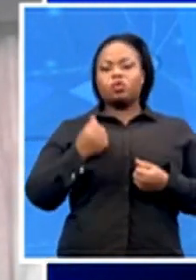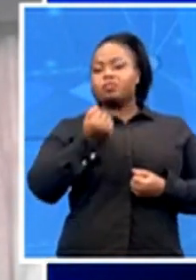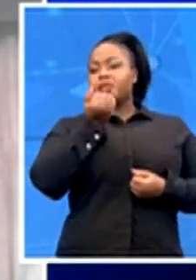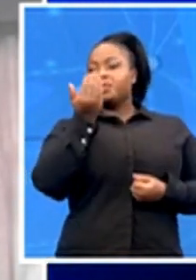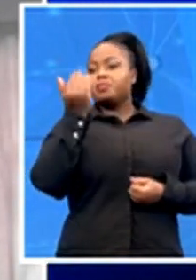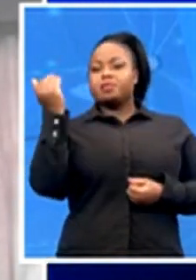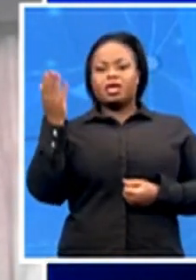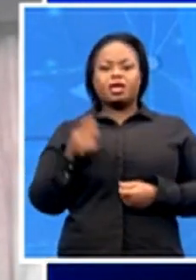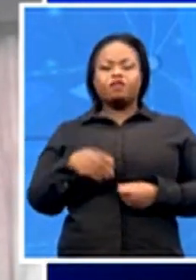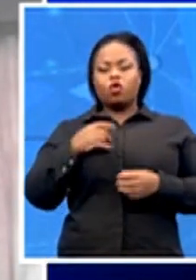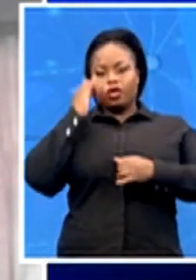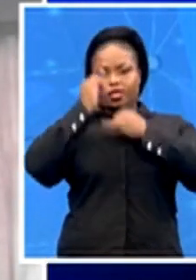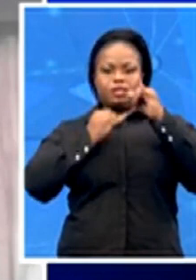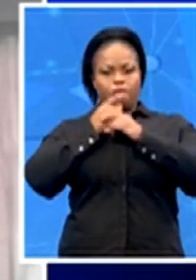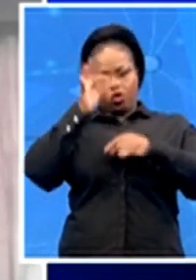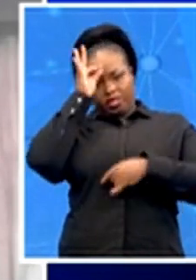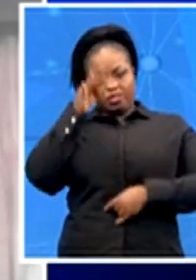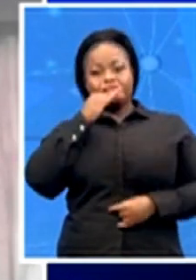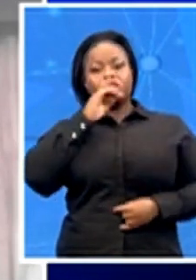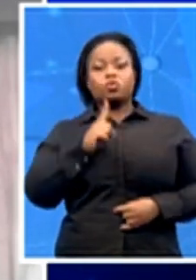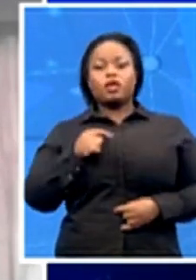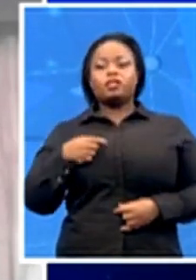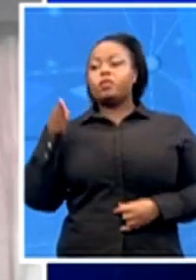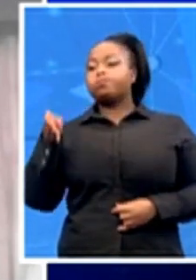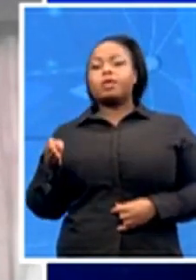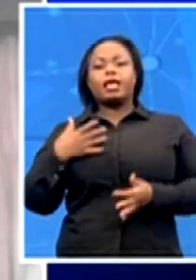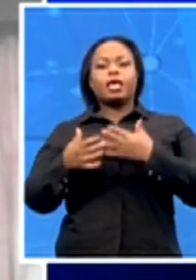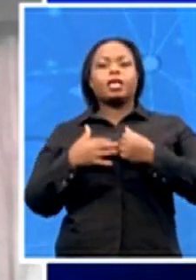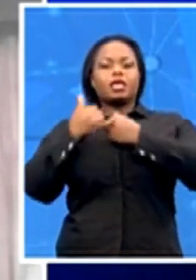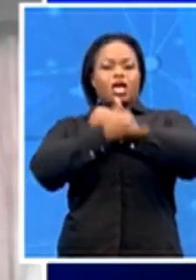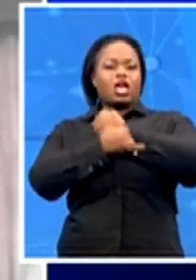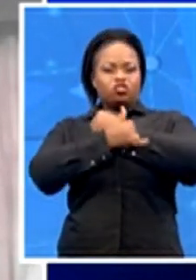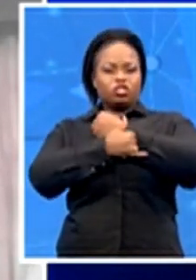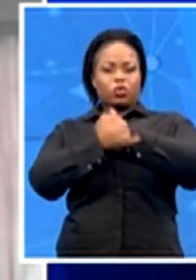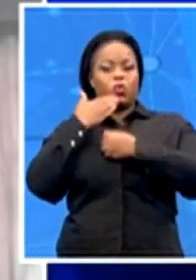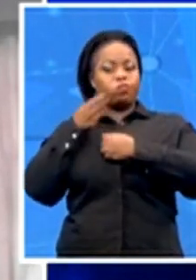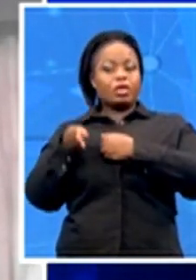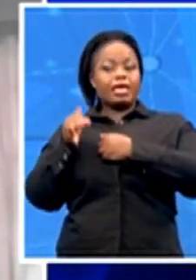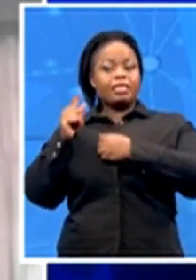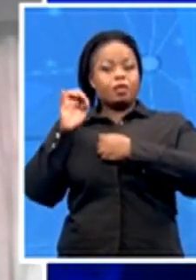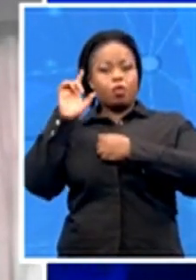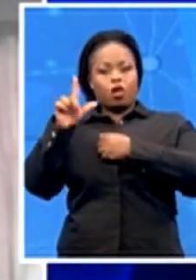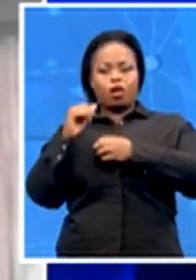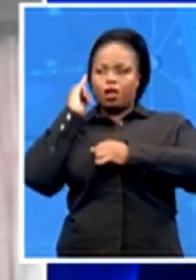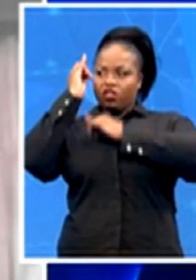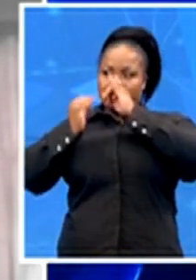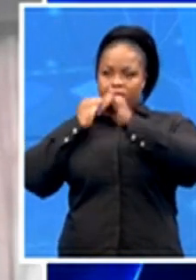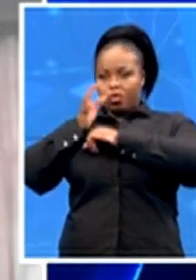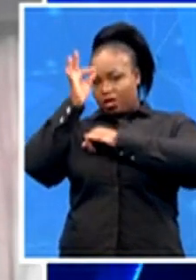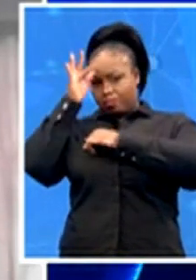if they appear in any of the countries where Interpol has a footprint, they will be arrested and then held